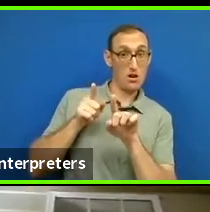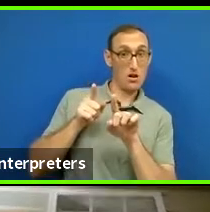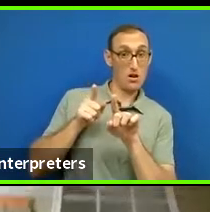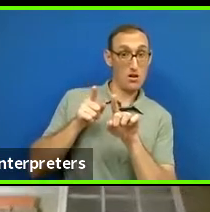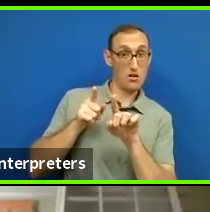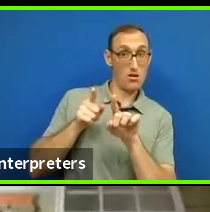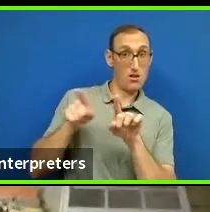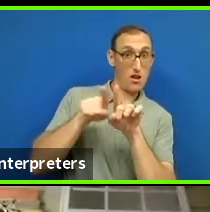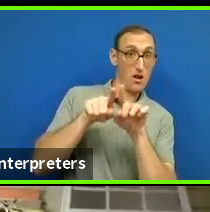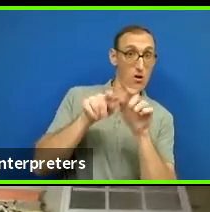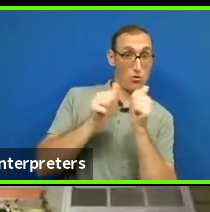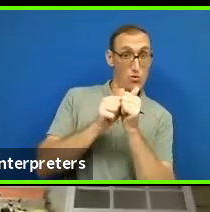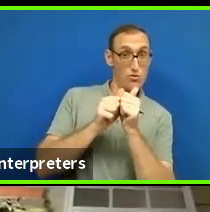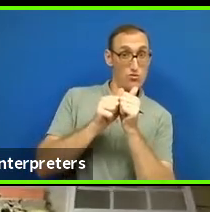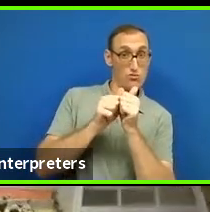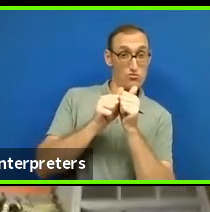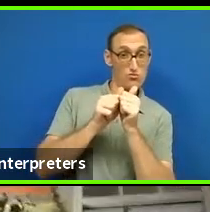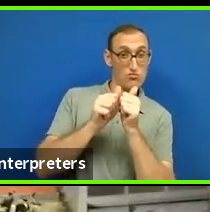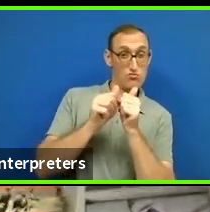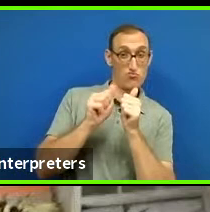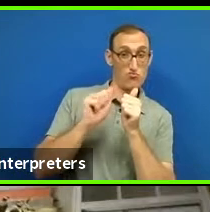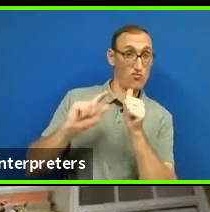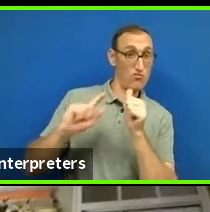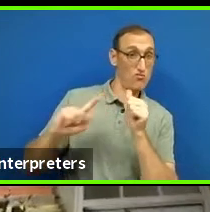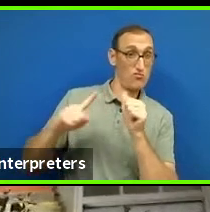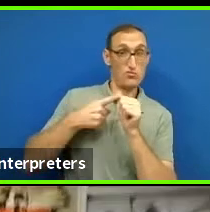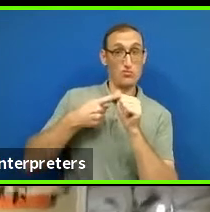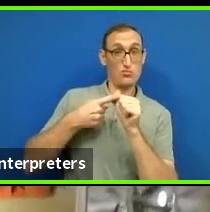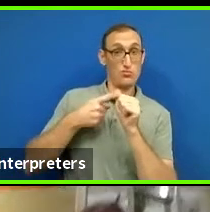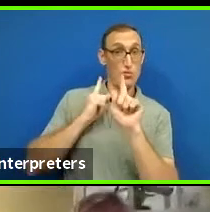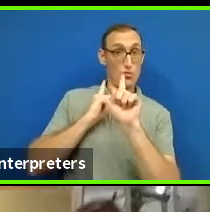And Nurse Amy, while you're doing that, can you speak to the